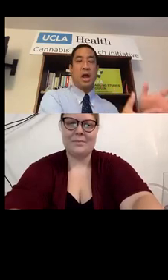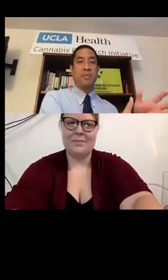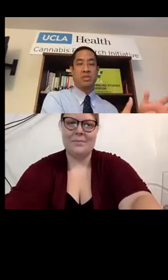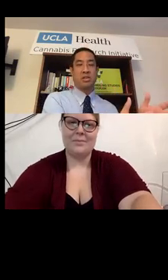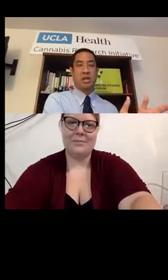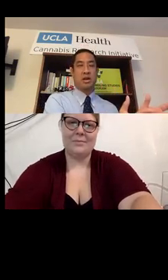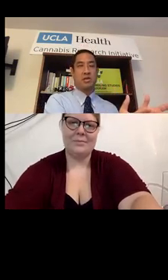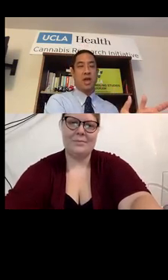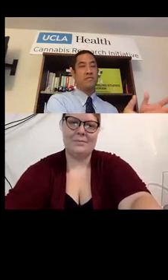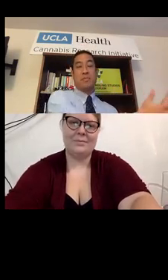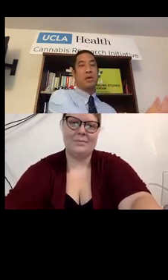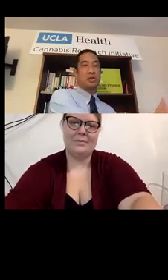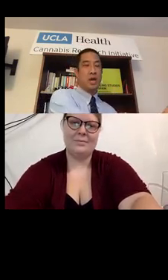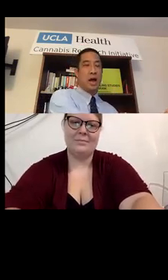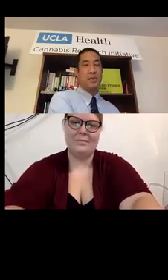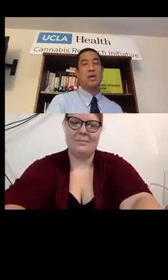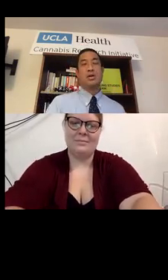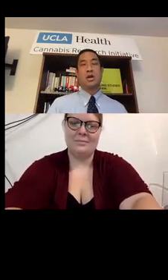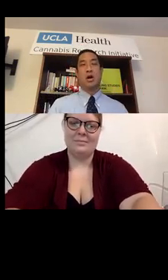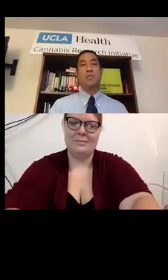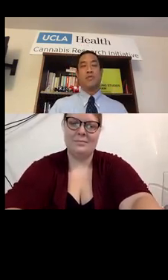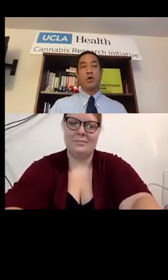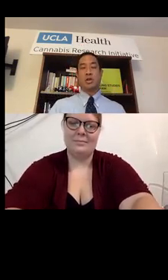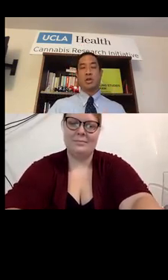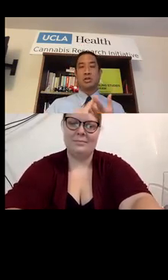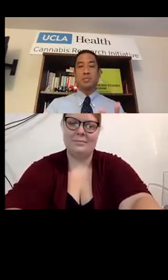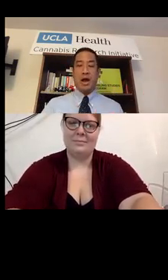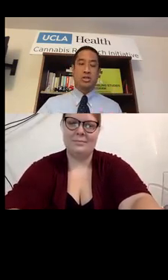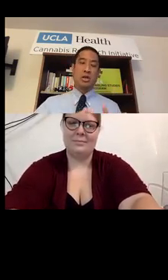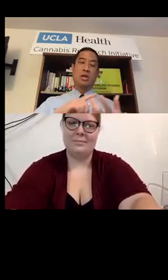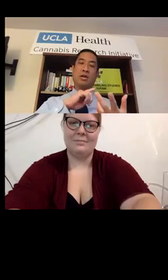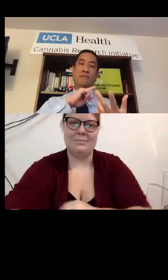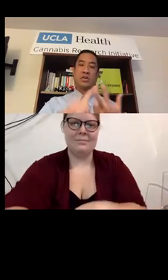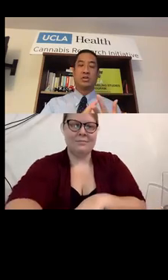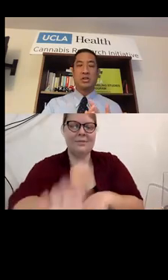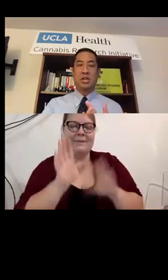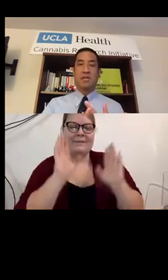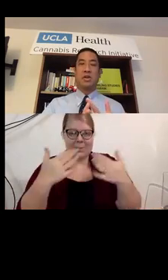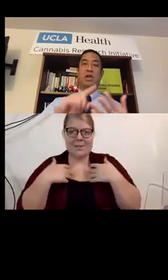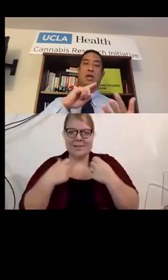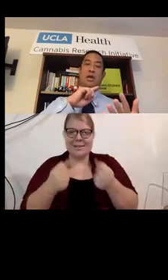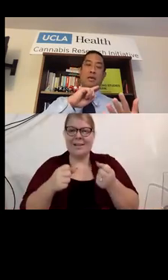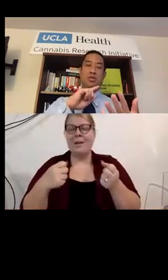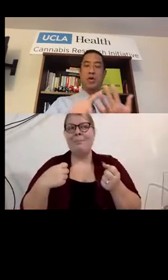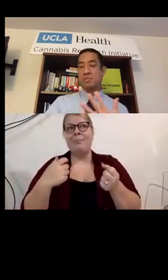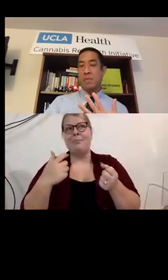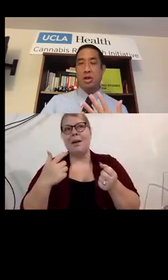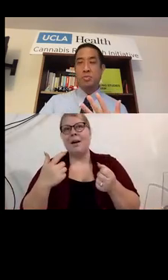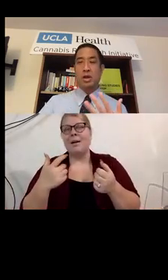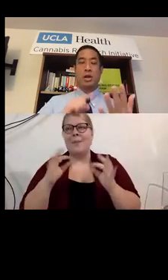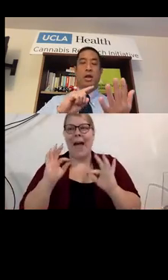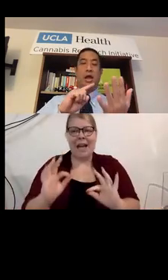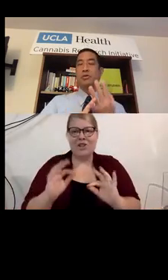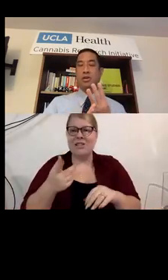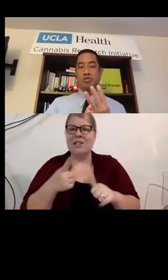to stop the things that they have not been able to stop. So focusing on sleep hygiene, physical activity, stress